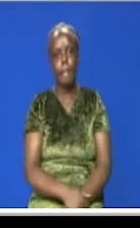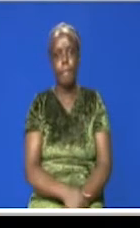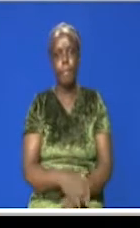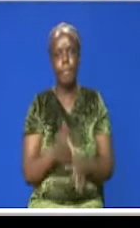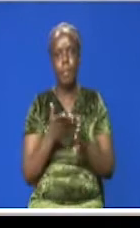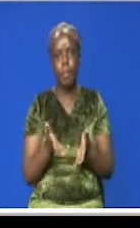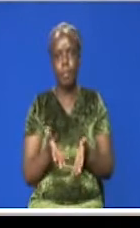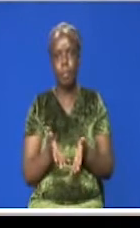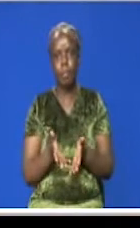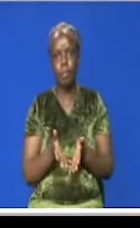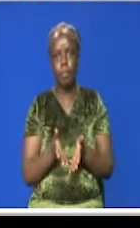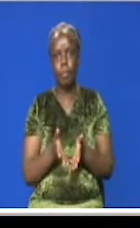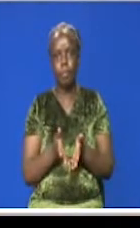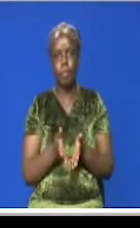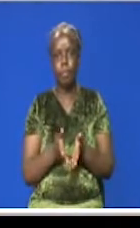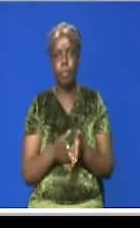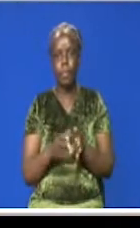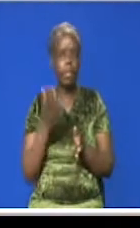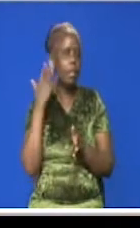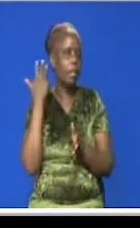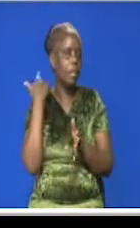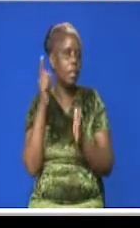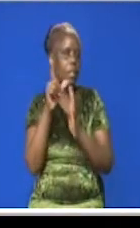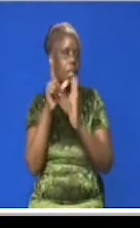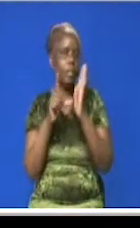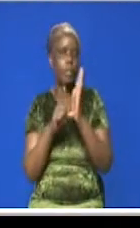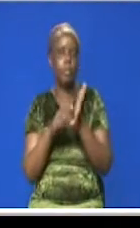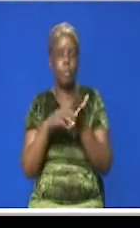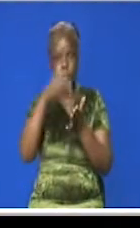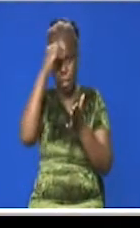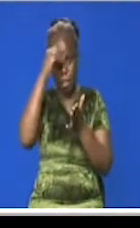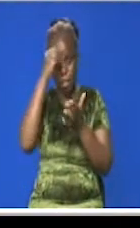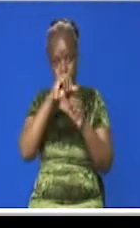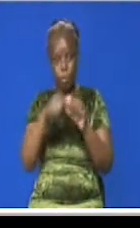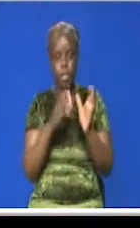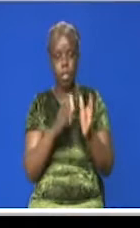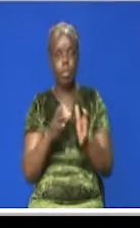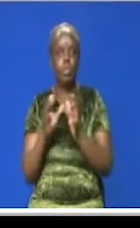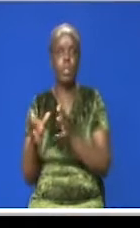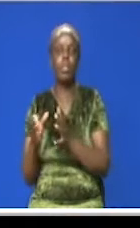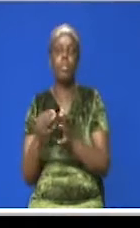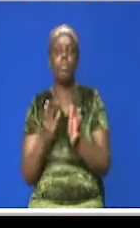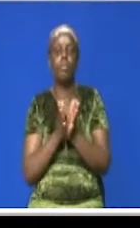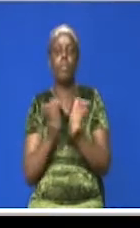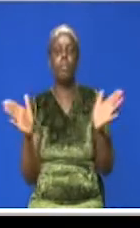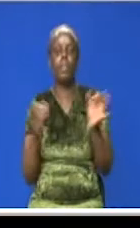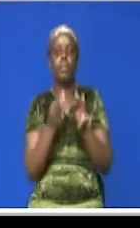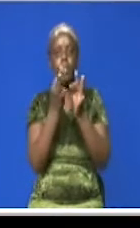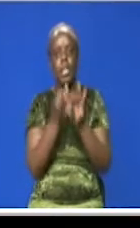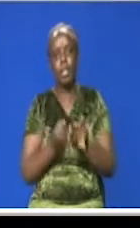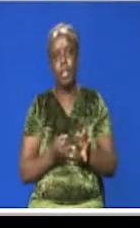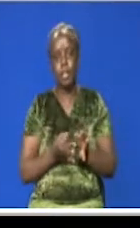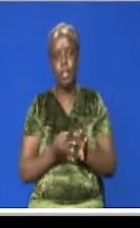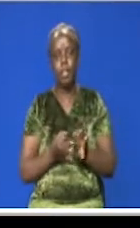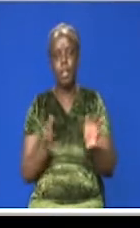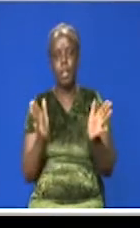Now, in our previous lesson, we looked at the components of public finance,